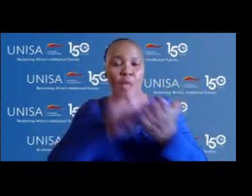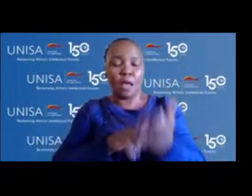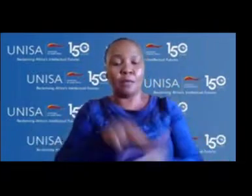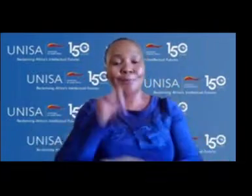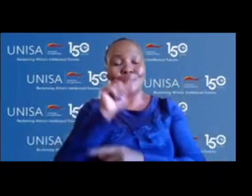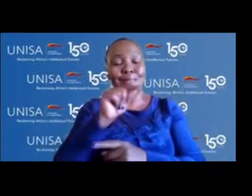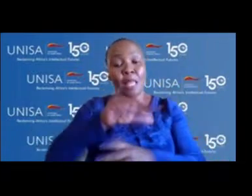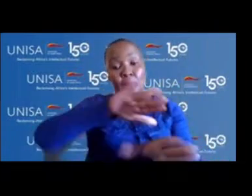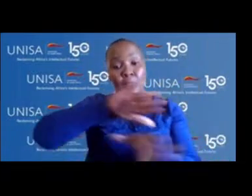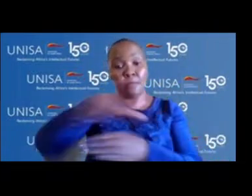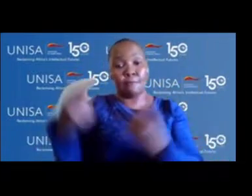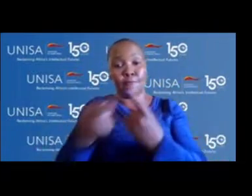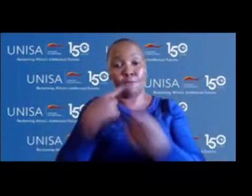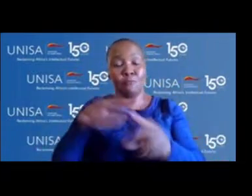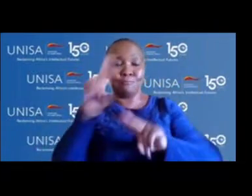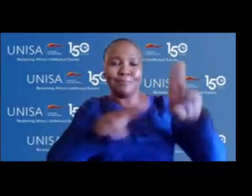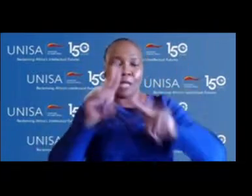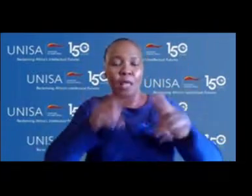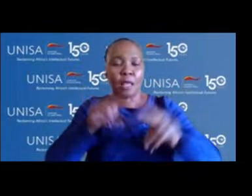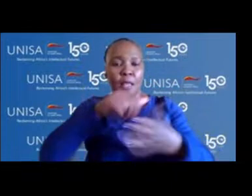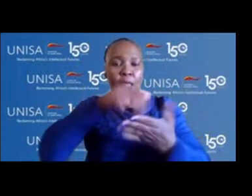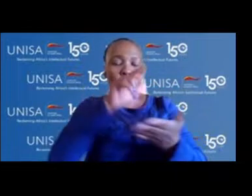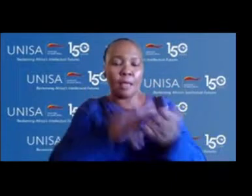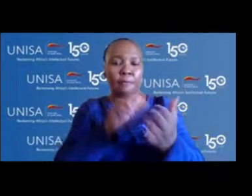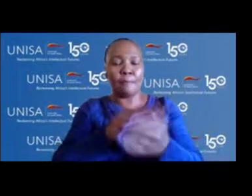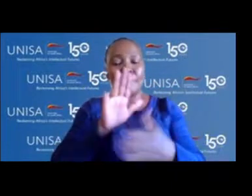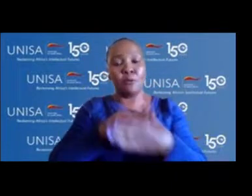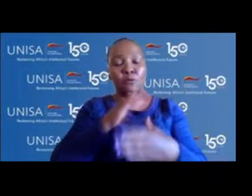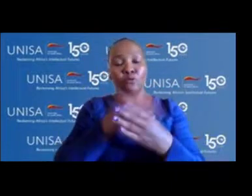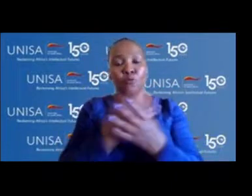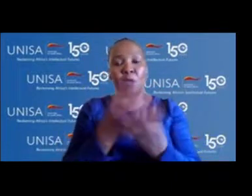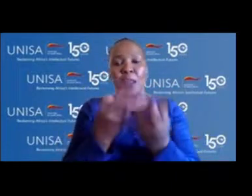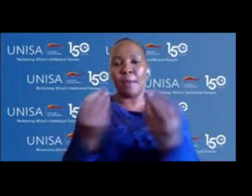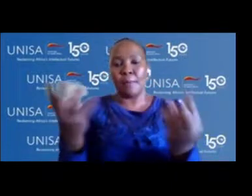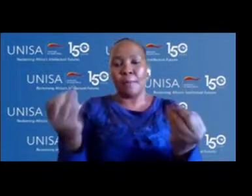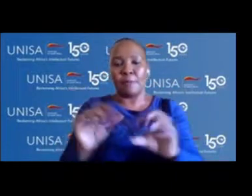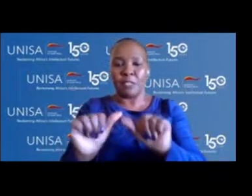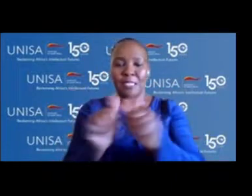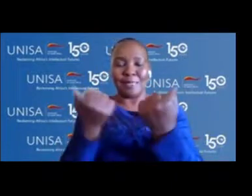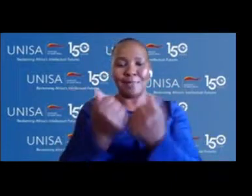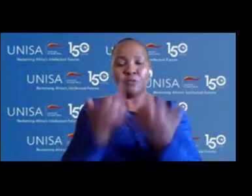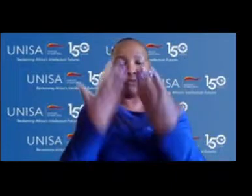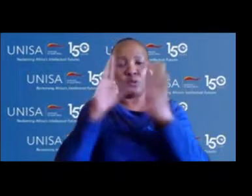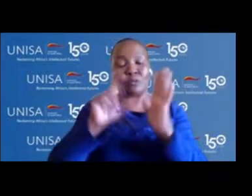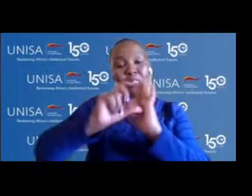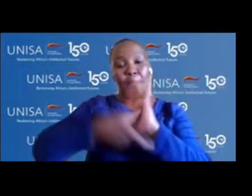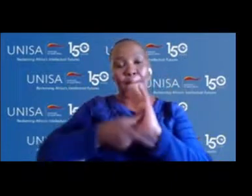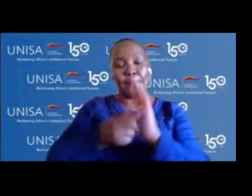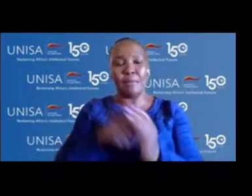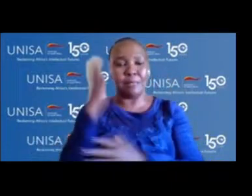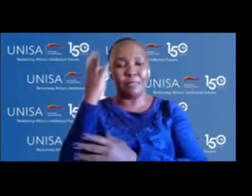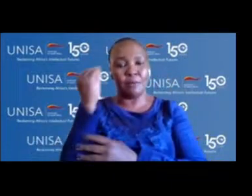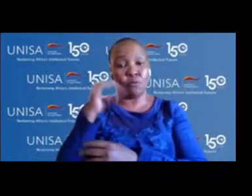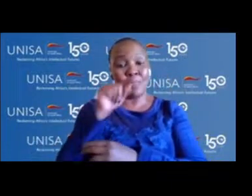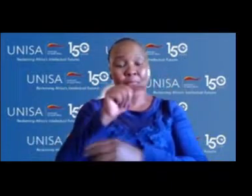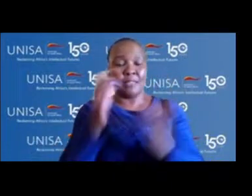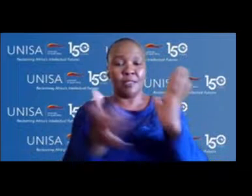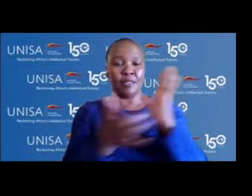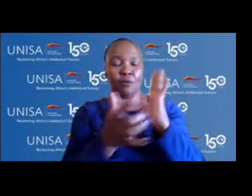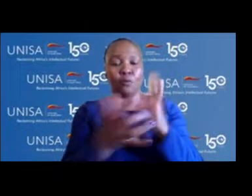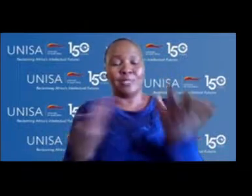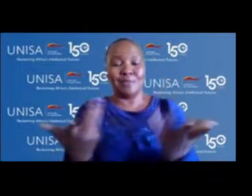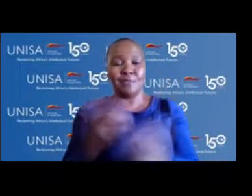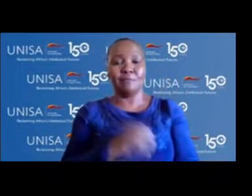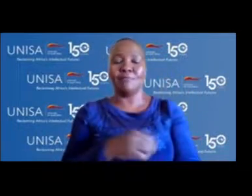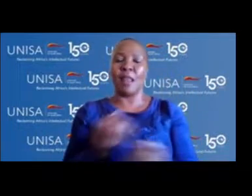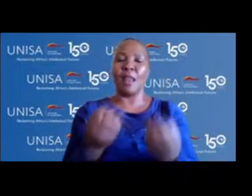from proctoring is because of a number of challenges that students with disabilities experience them with the technology. Just